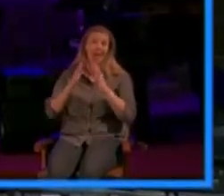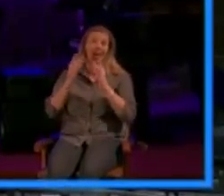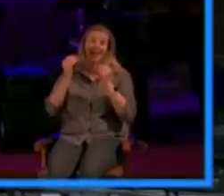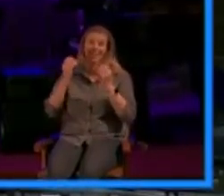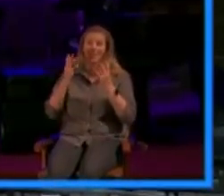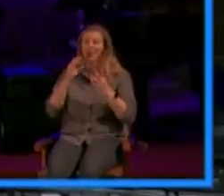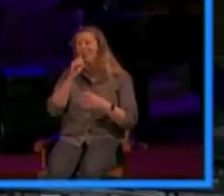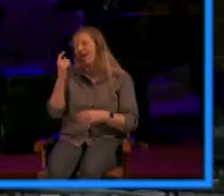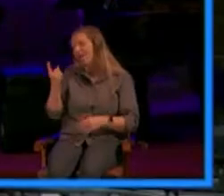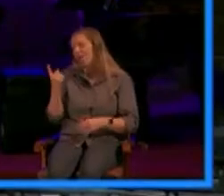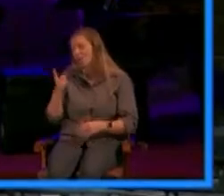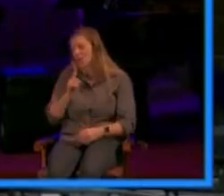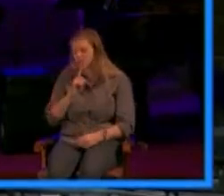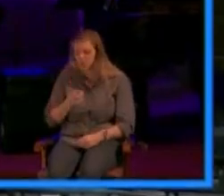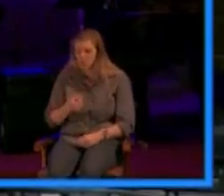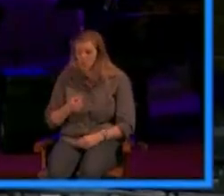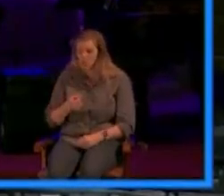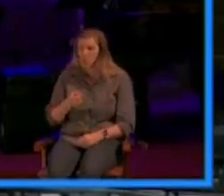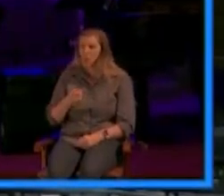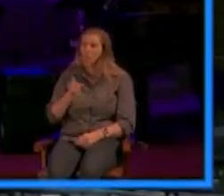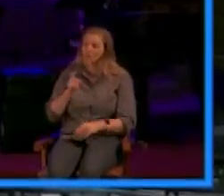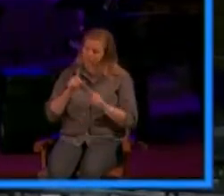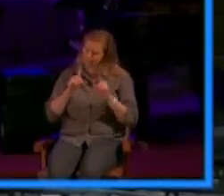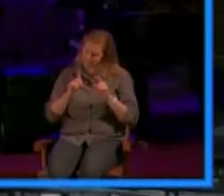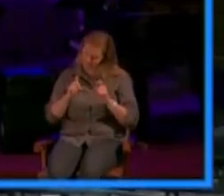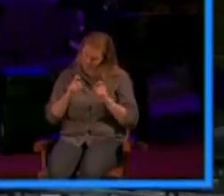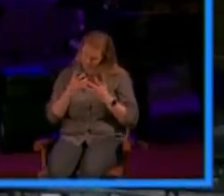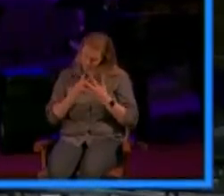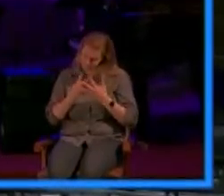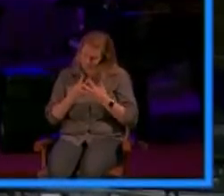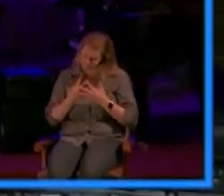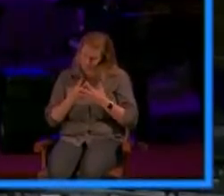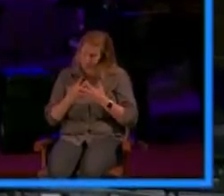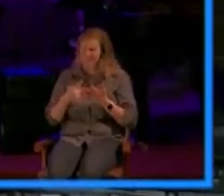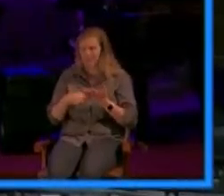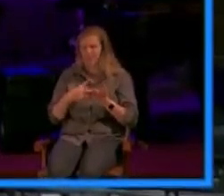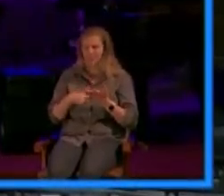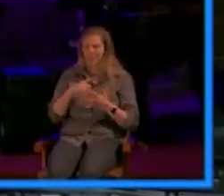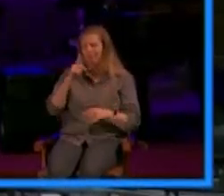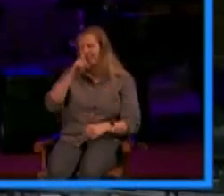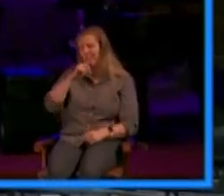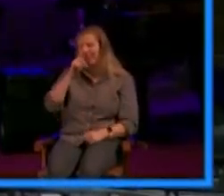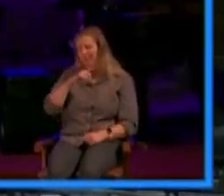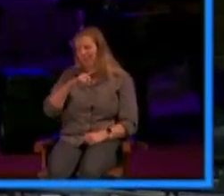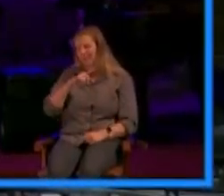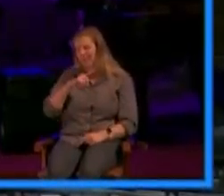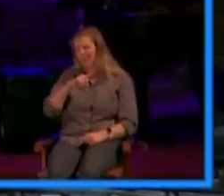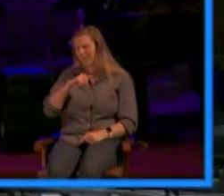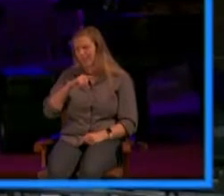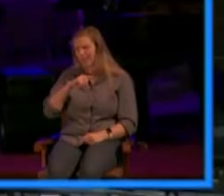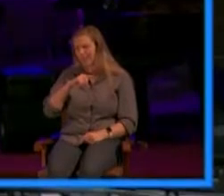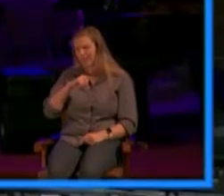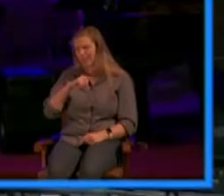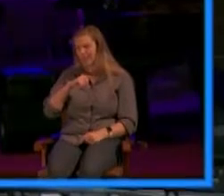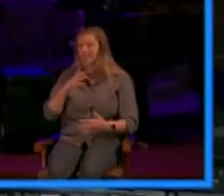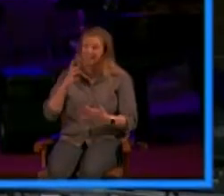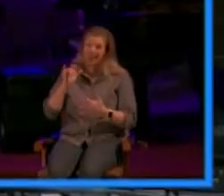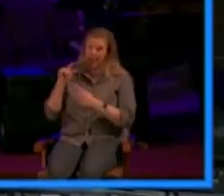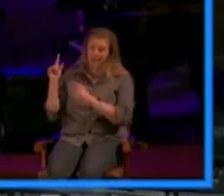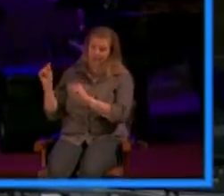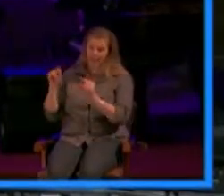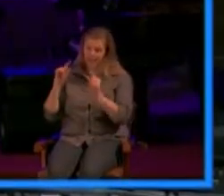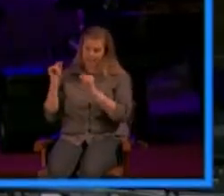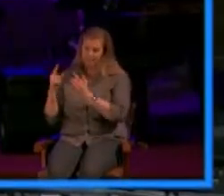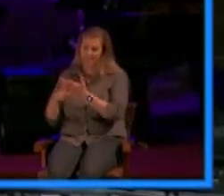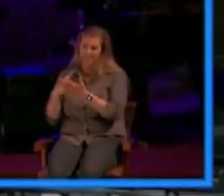have to learn how to filter those. There's a possibility, though, that we may experience verbal forms of persecution. Secondly,